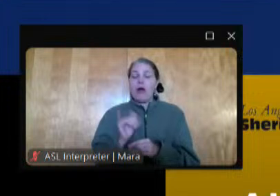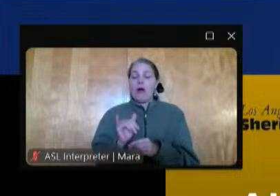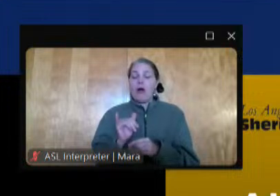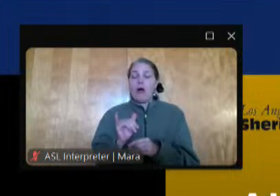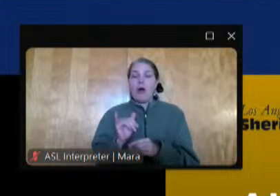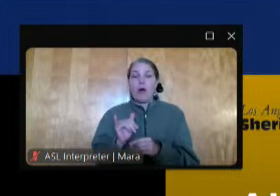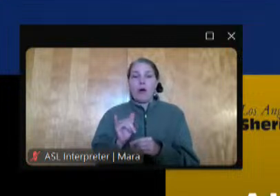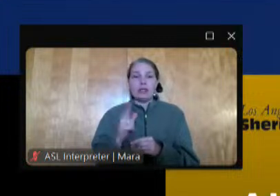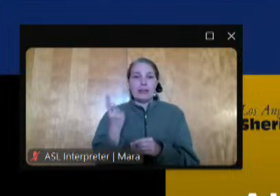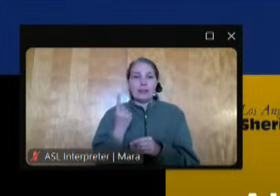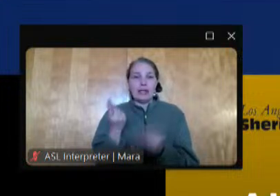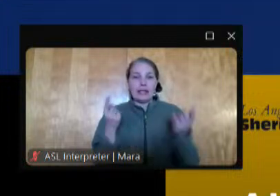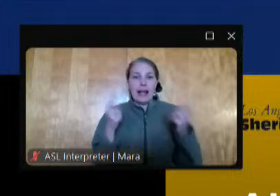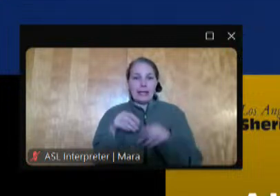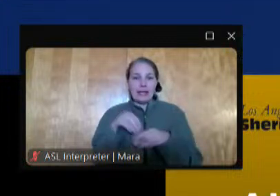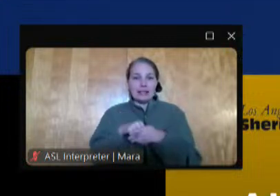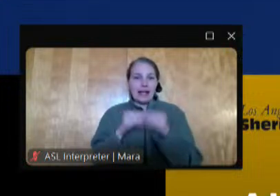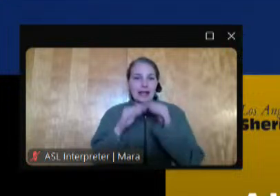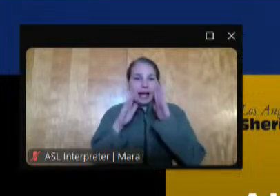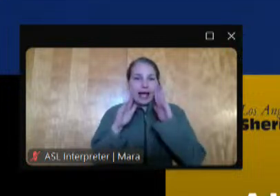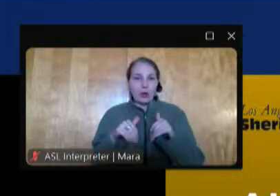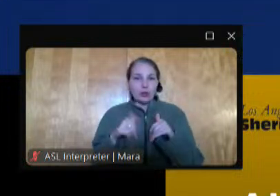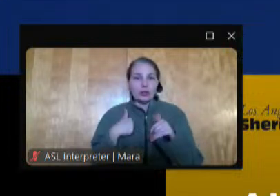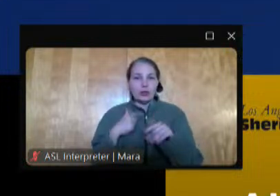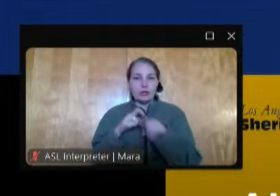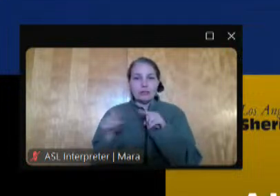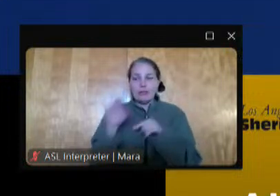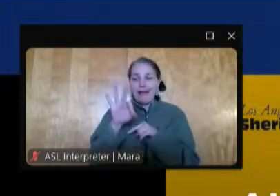your house, call 911 and we'll respond